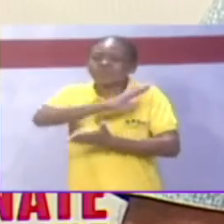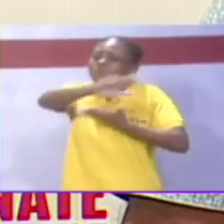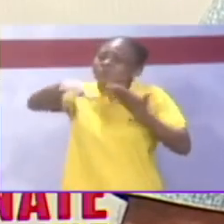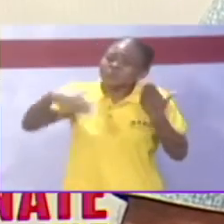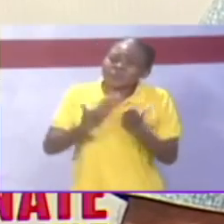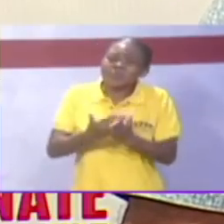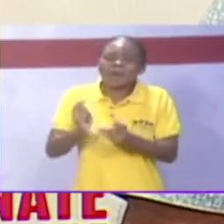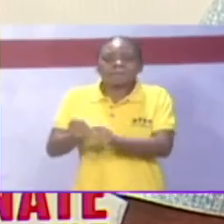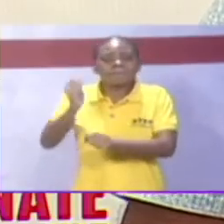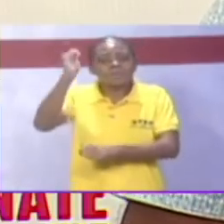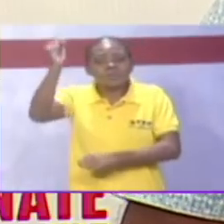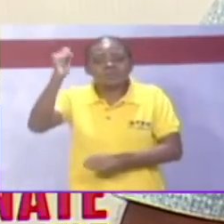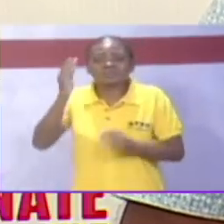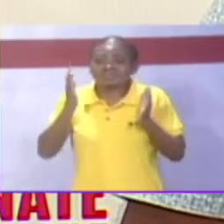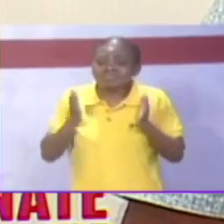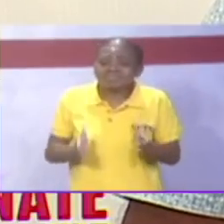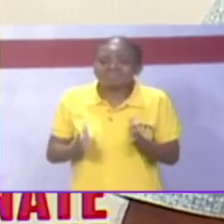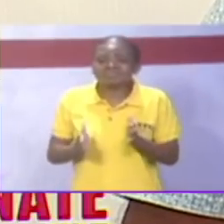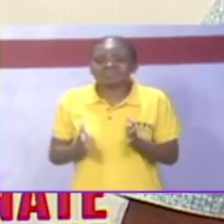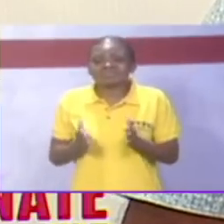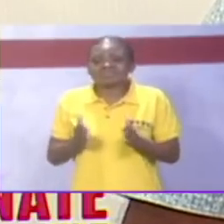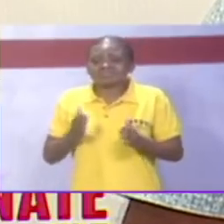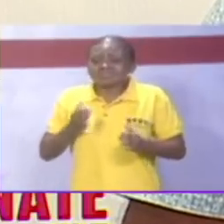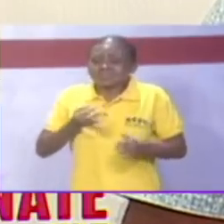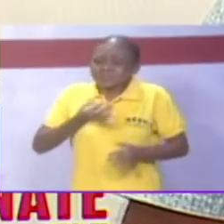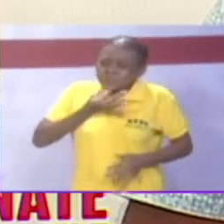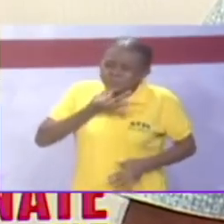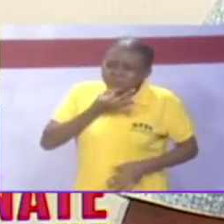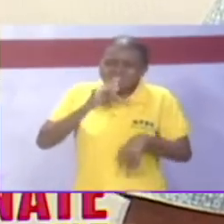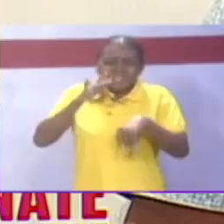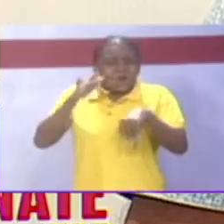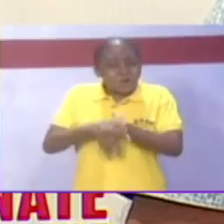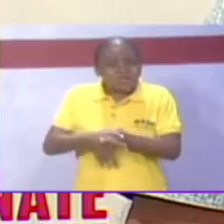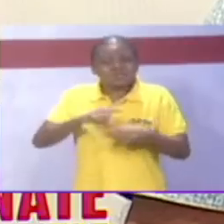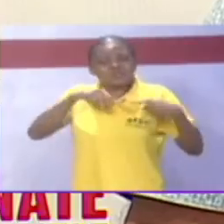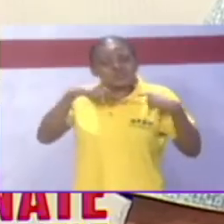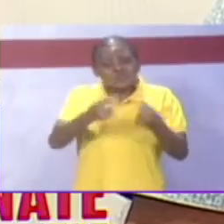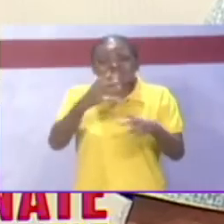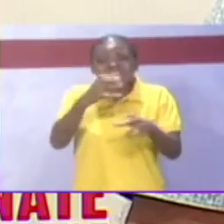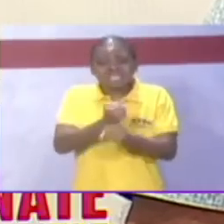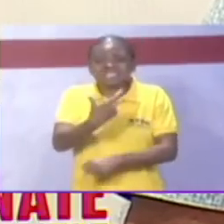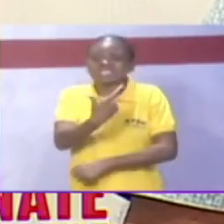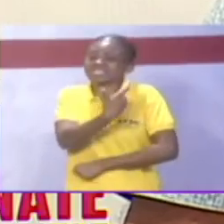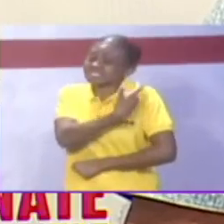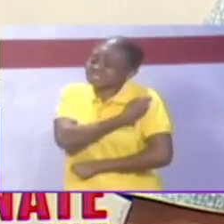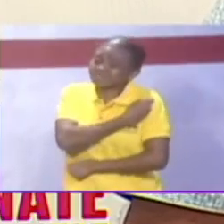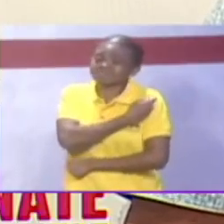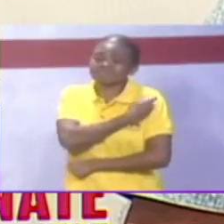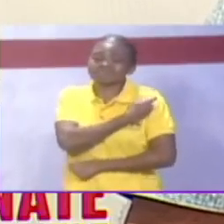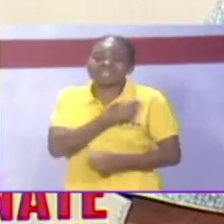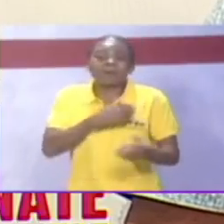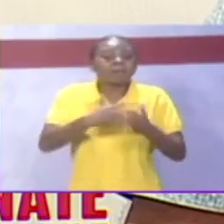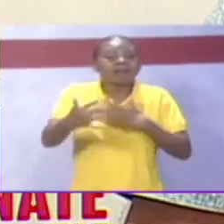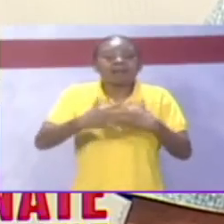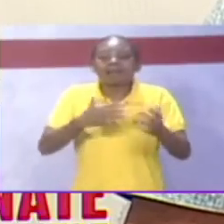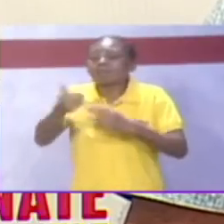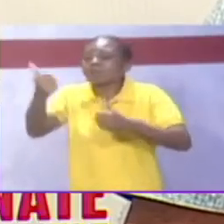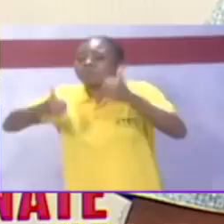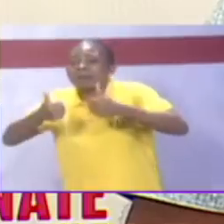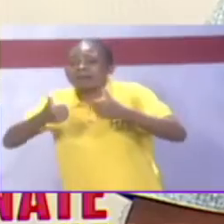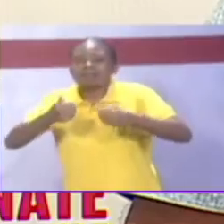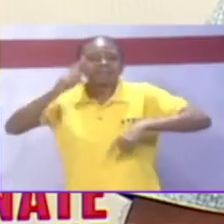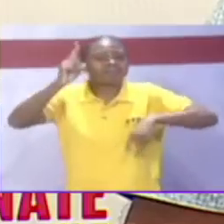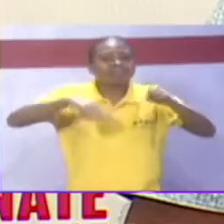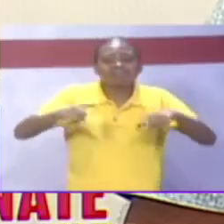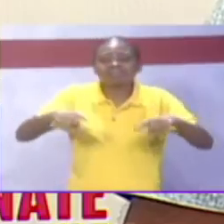the earliest you can, go and get vaccinated. And it doesn't matter which vaccine it is. Don't think one is